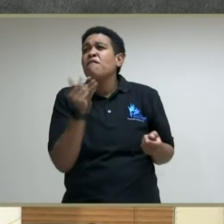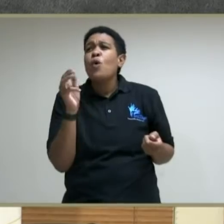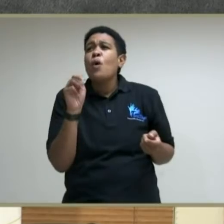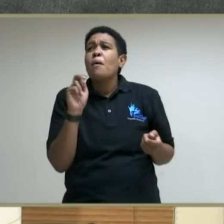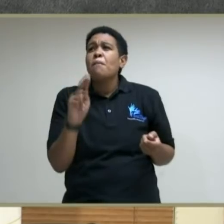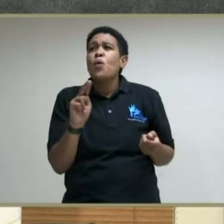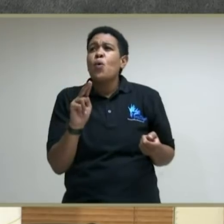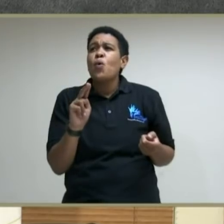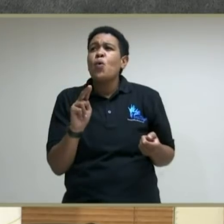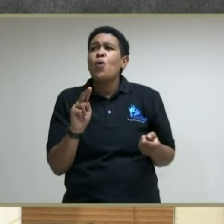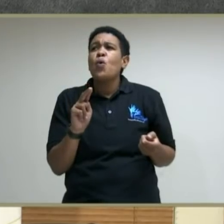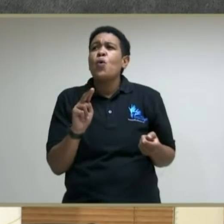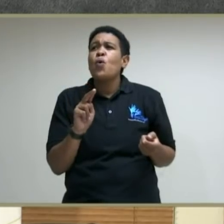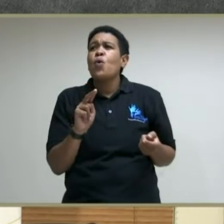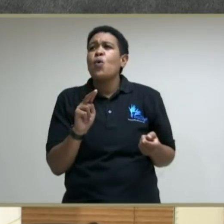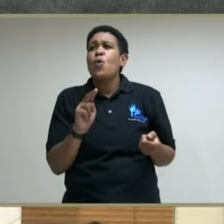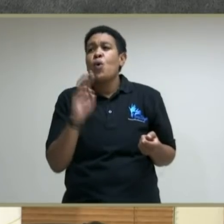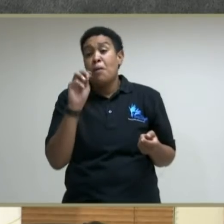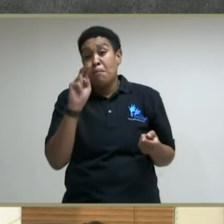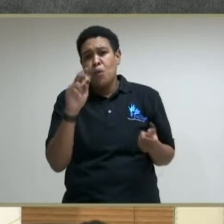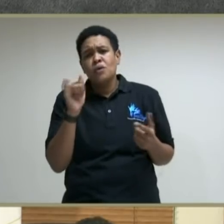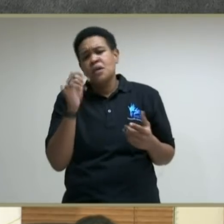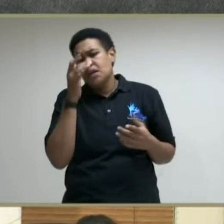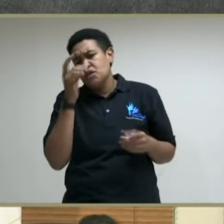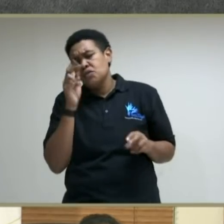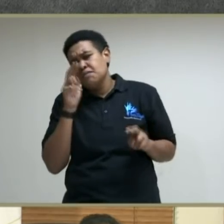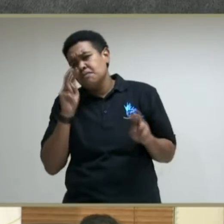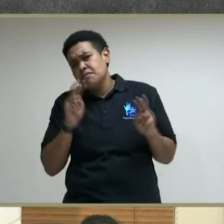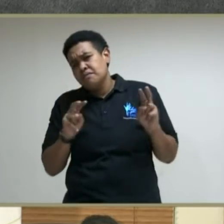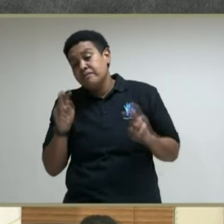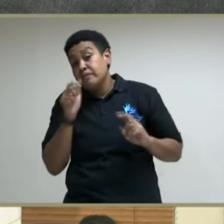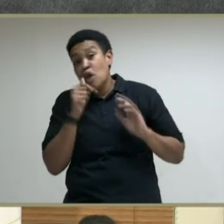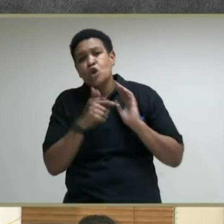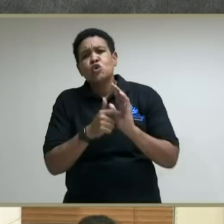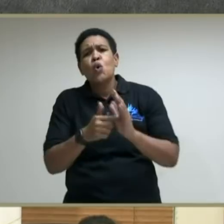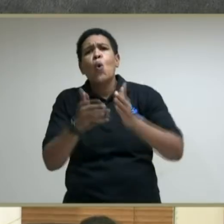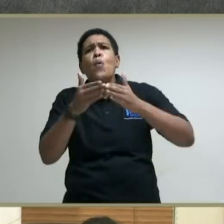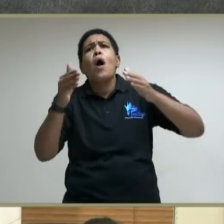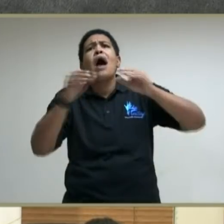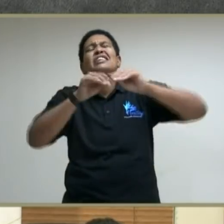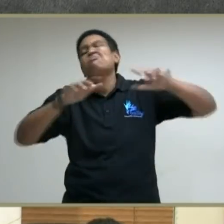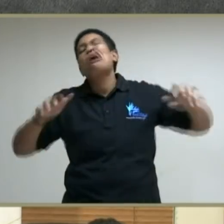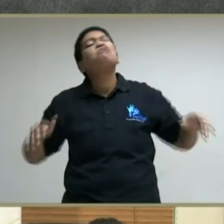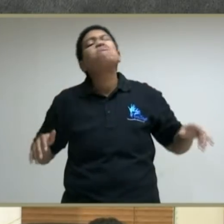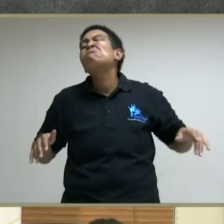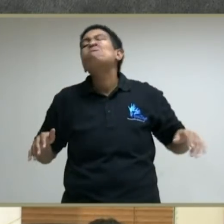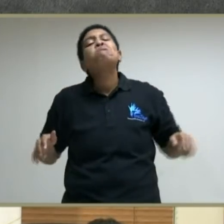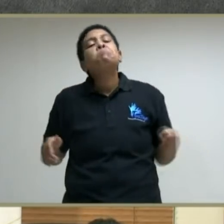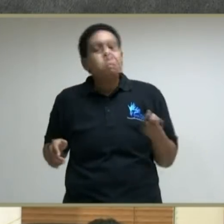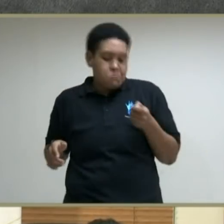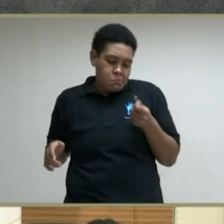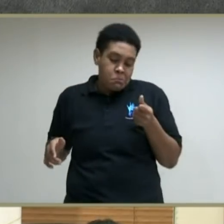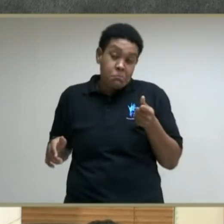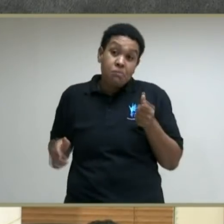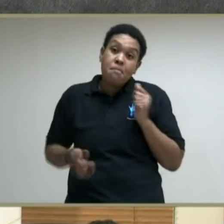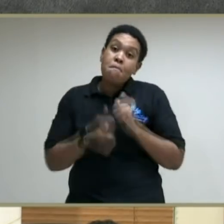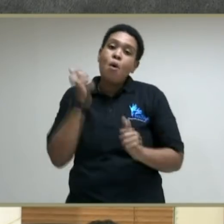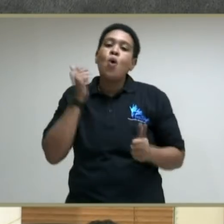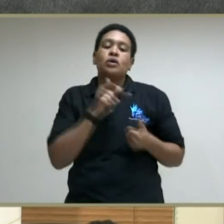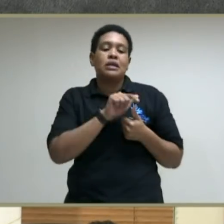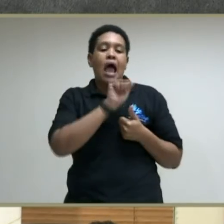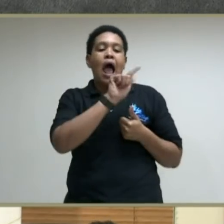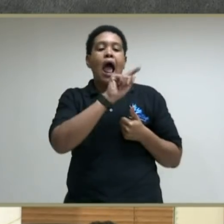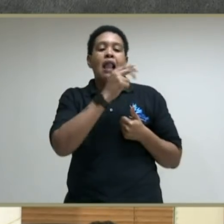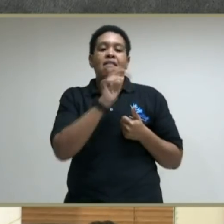variant, which is a variant of interest, not showing that high amount of transmissibility, but